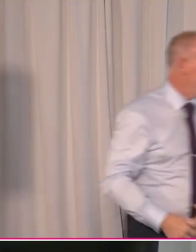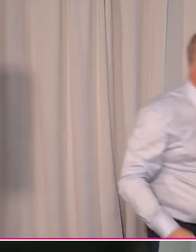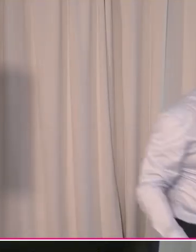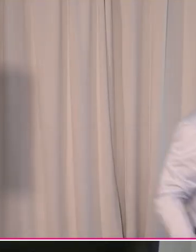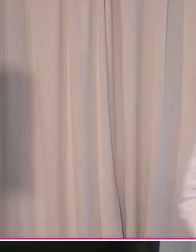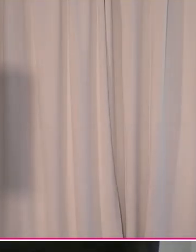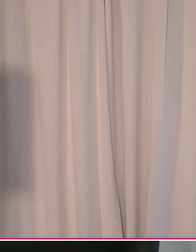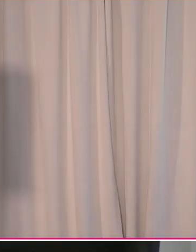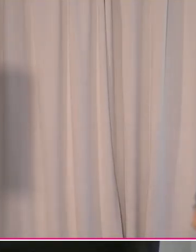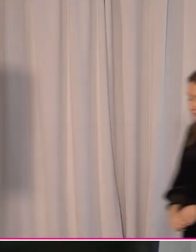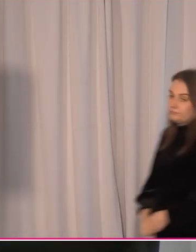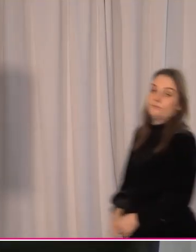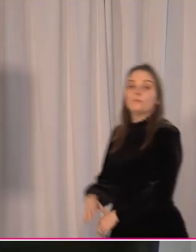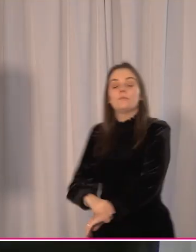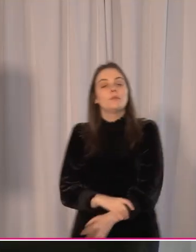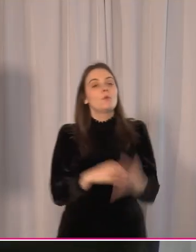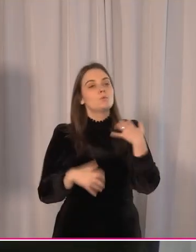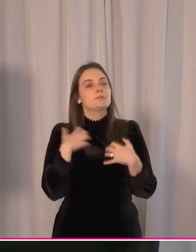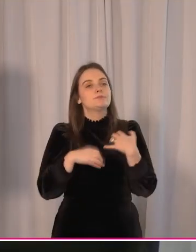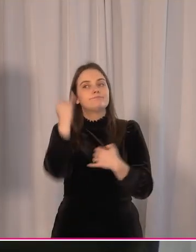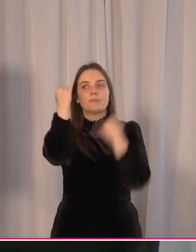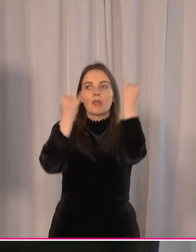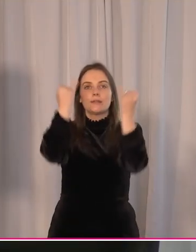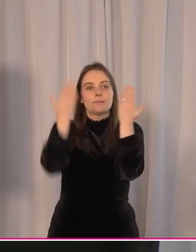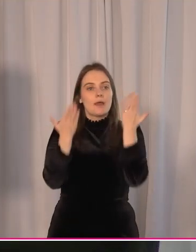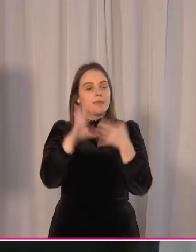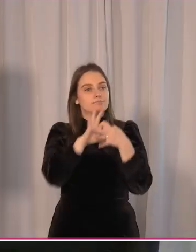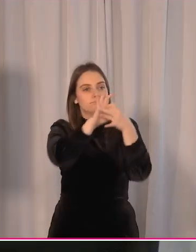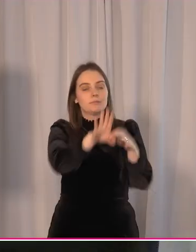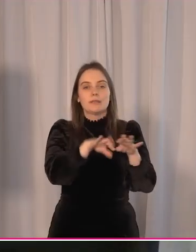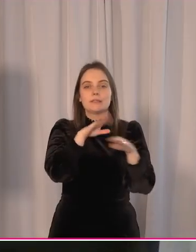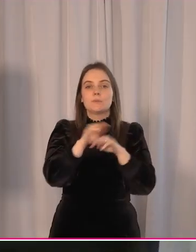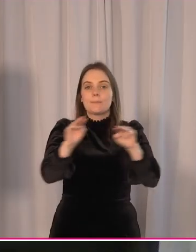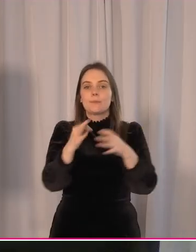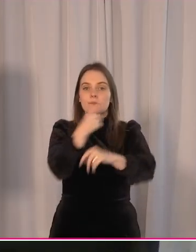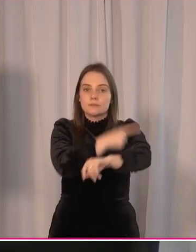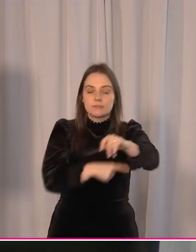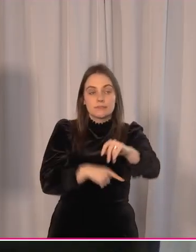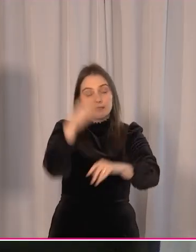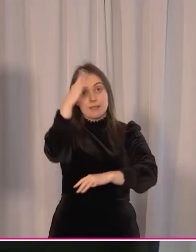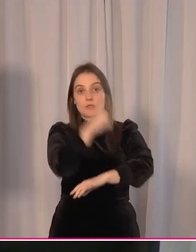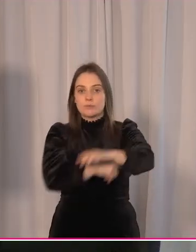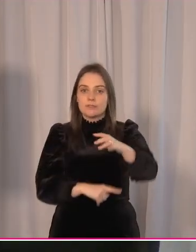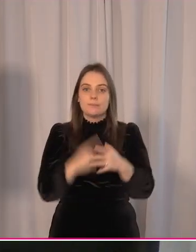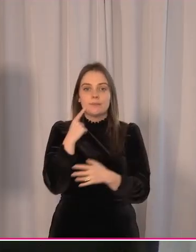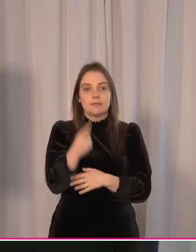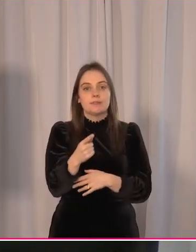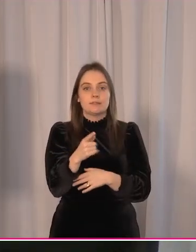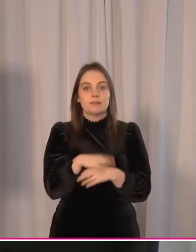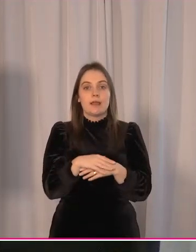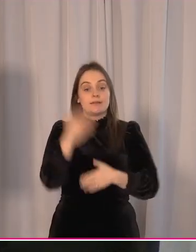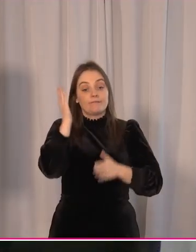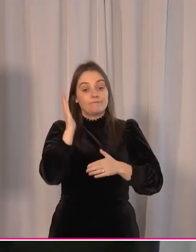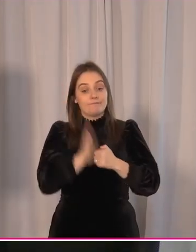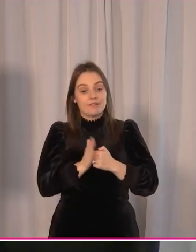to know how that concept had been used with people with intellectual disabilities. And the short end to the presentation